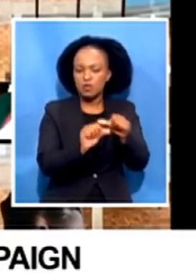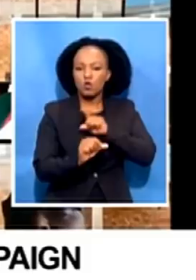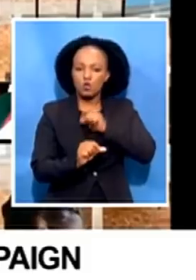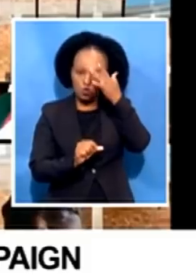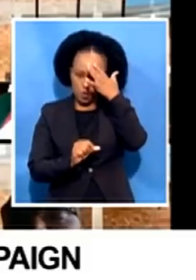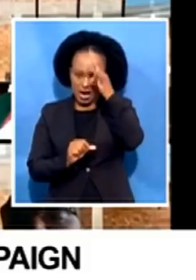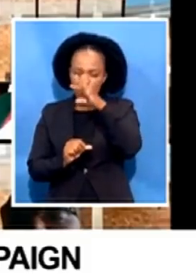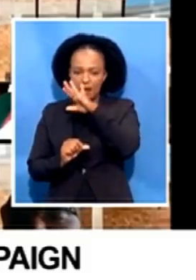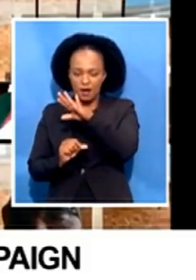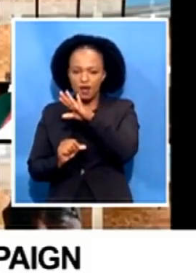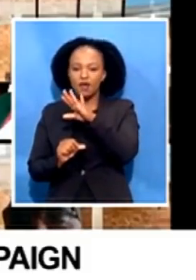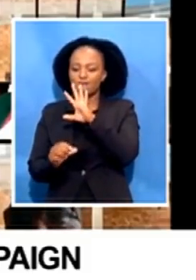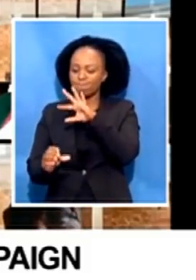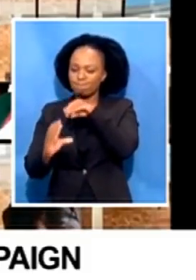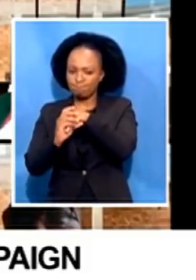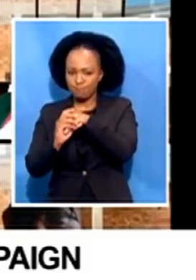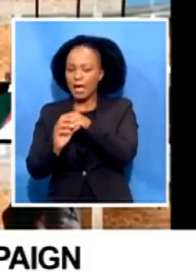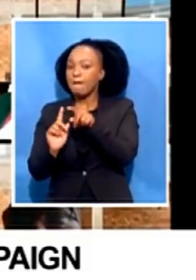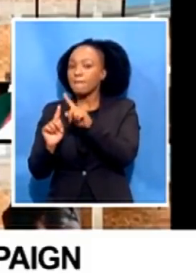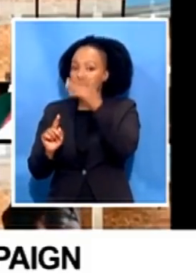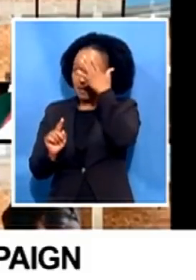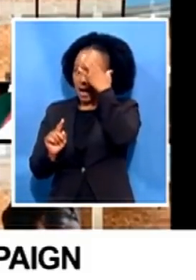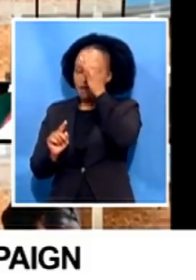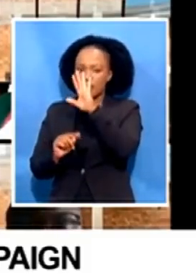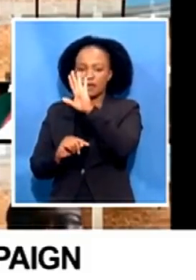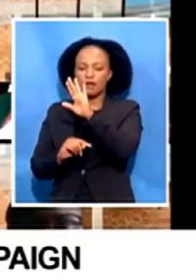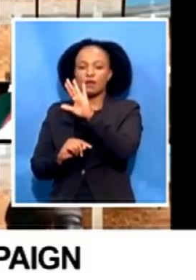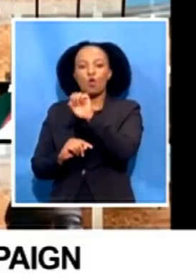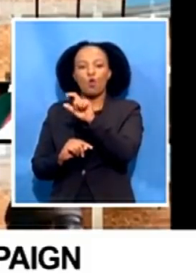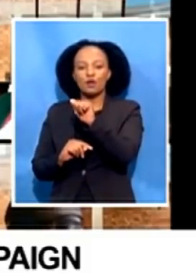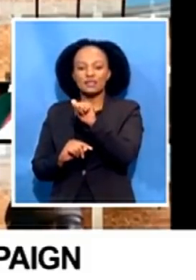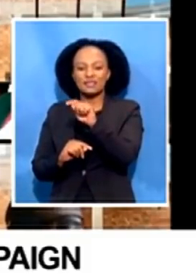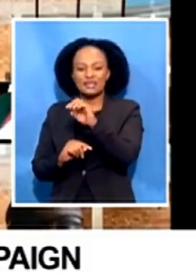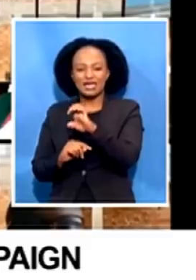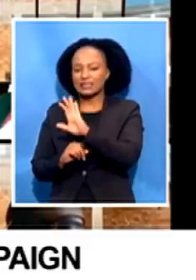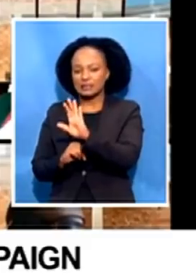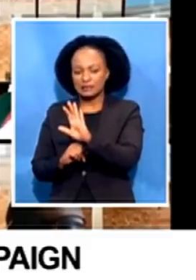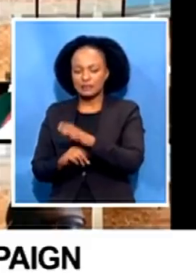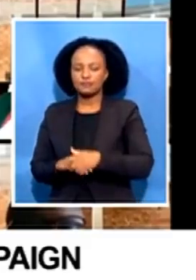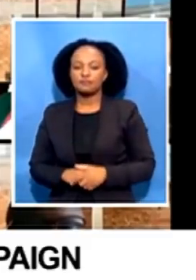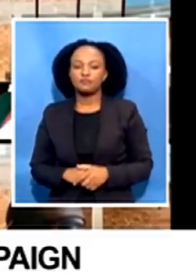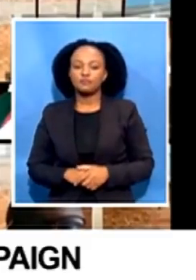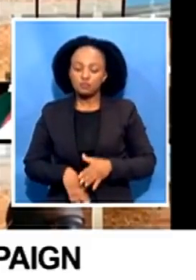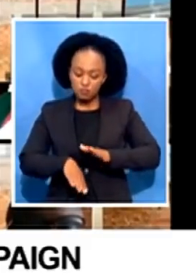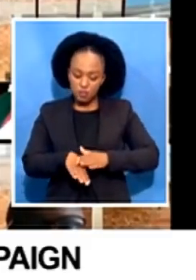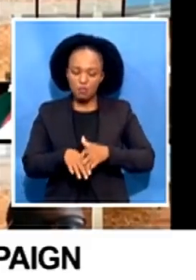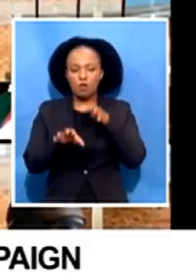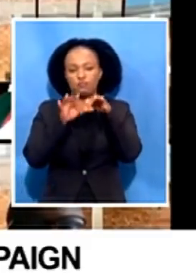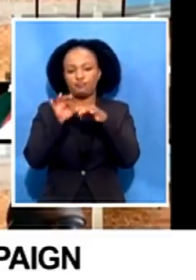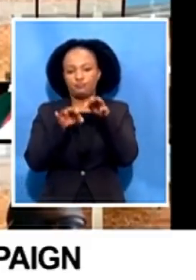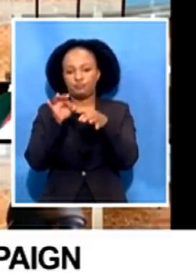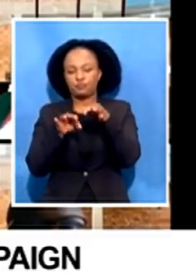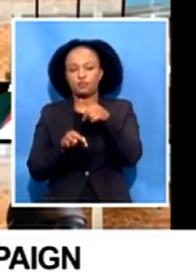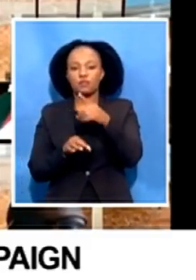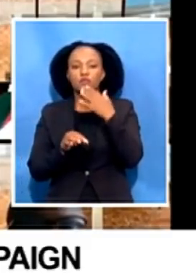state. This section goes further, Justices, to provide that the public protector has the additional powers